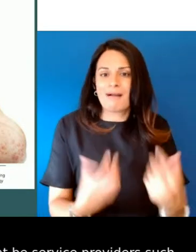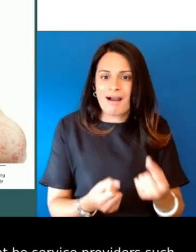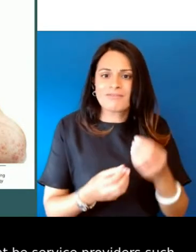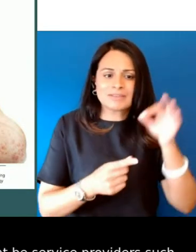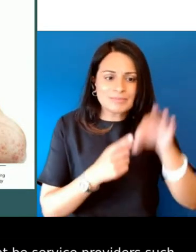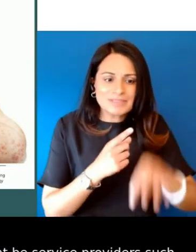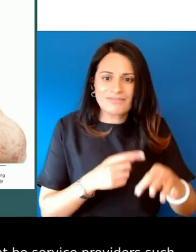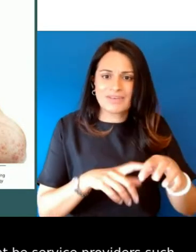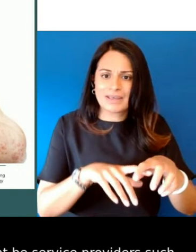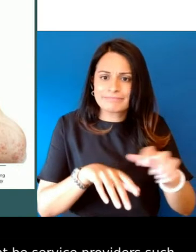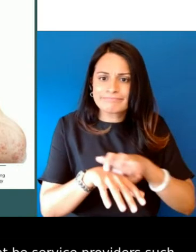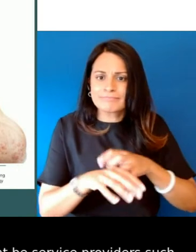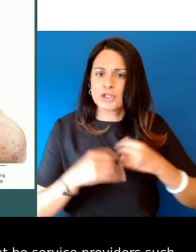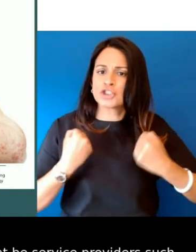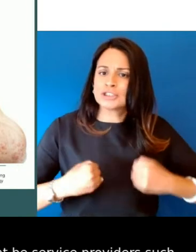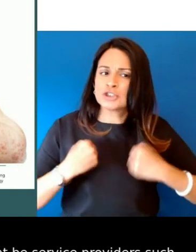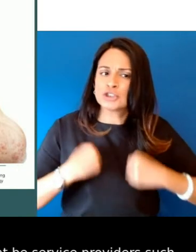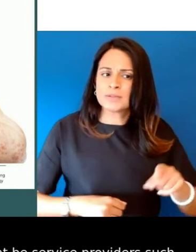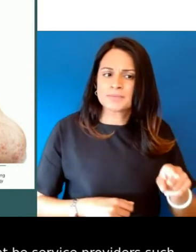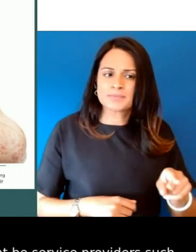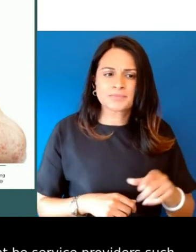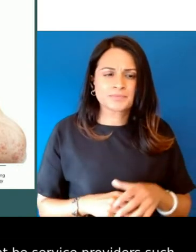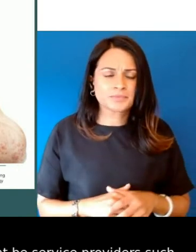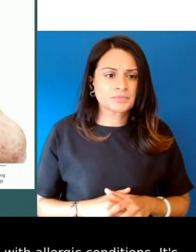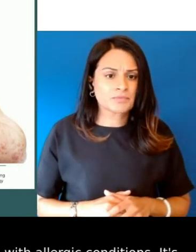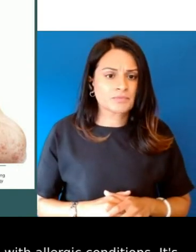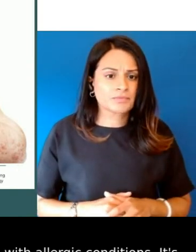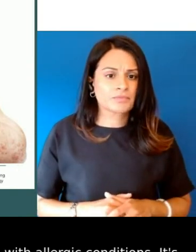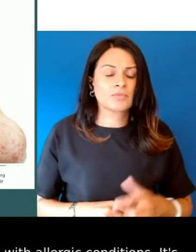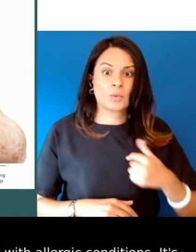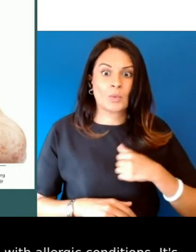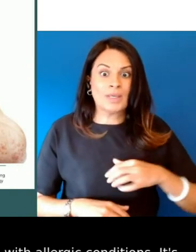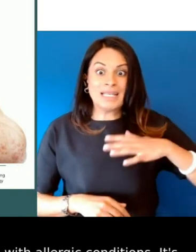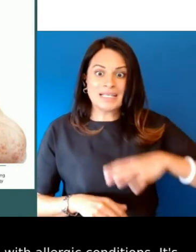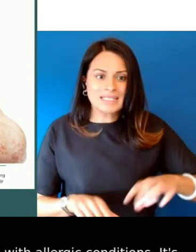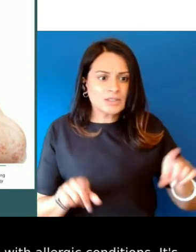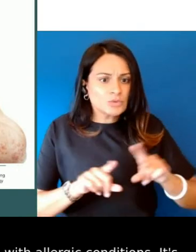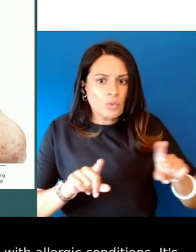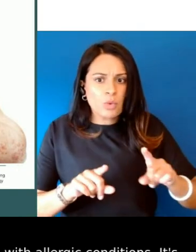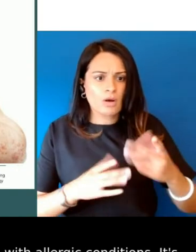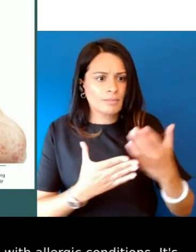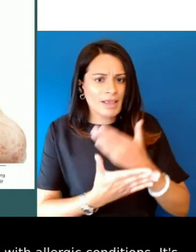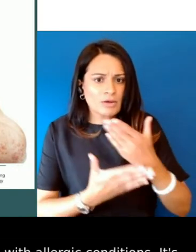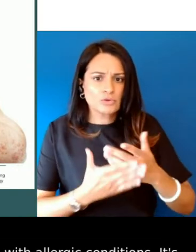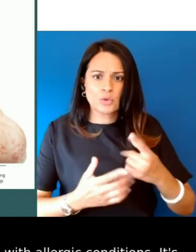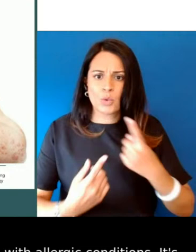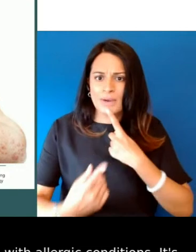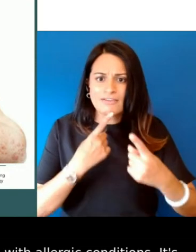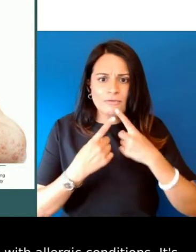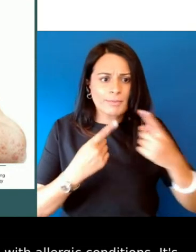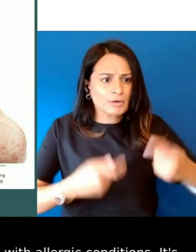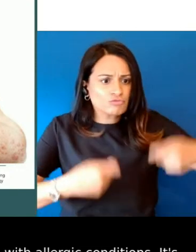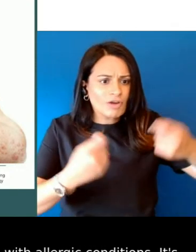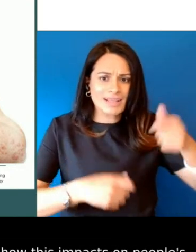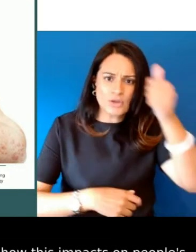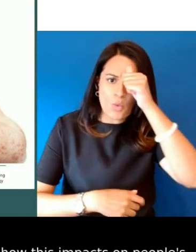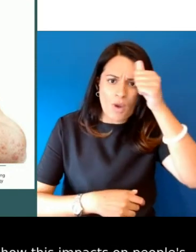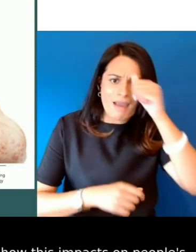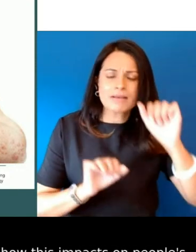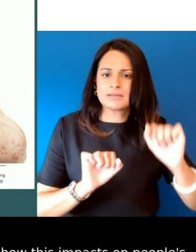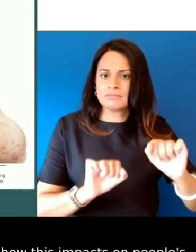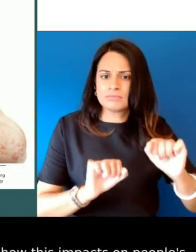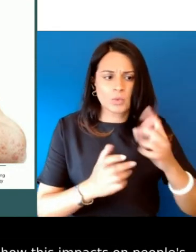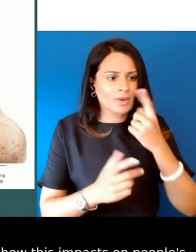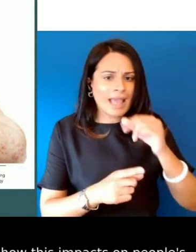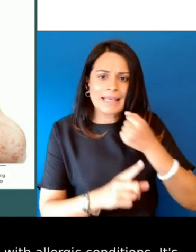so important that we raise awareness of the different types of allergy and how this impacts on people's lives and we have a